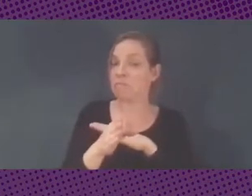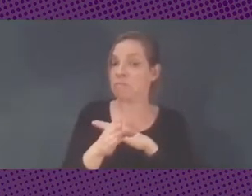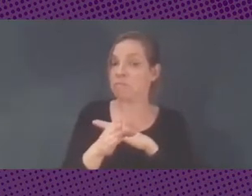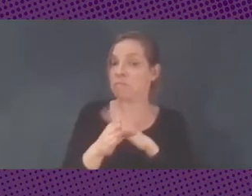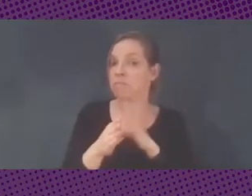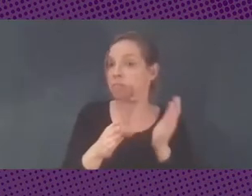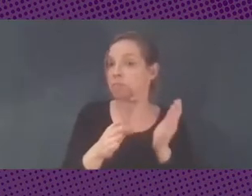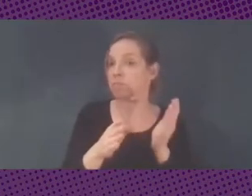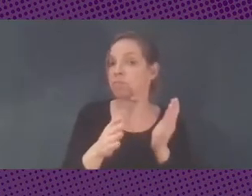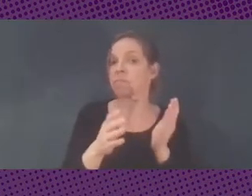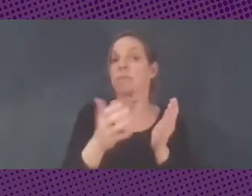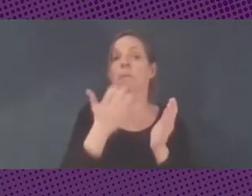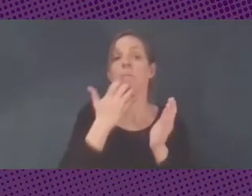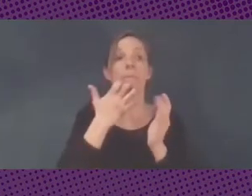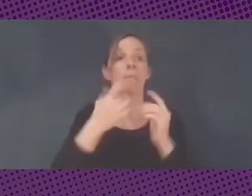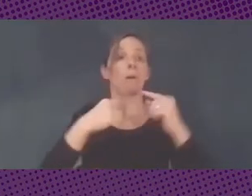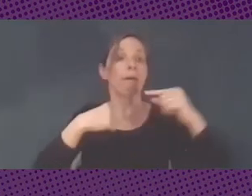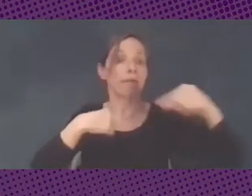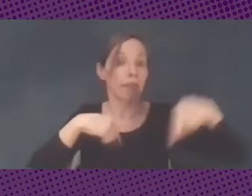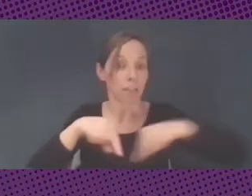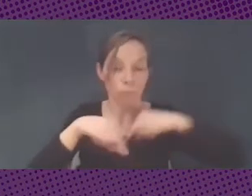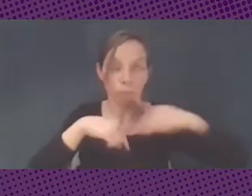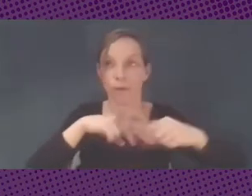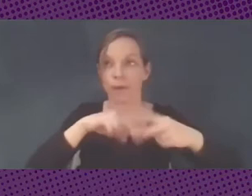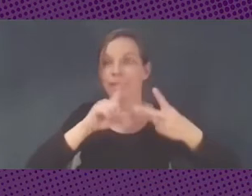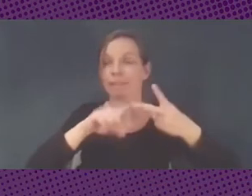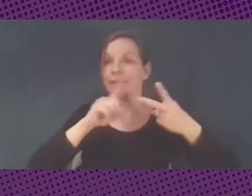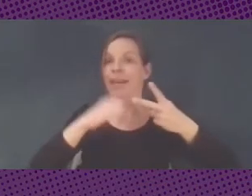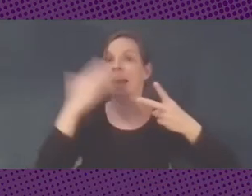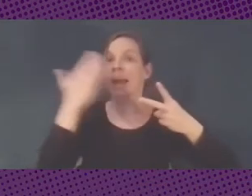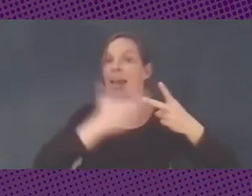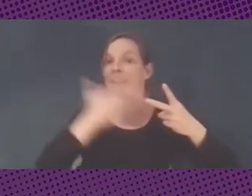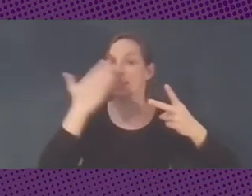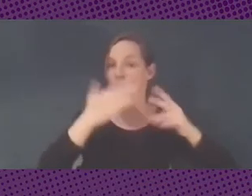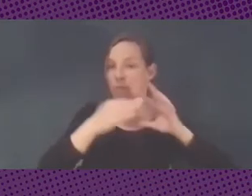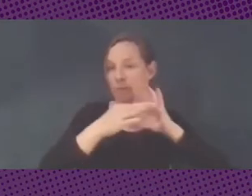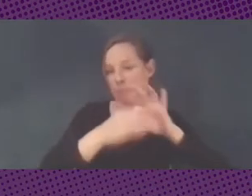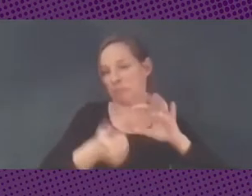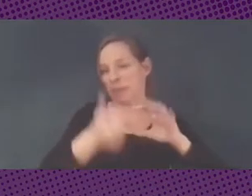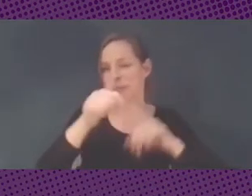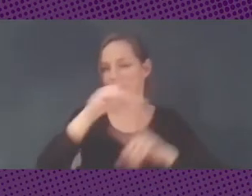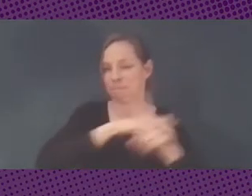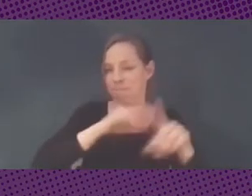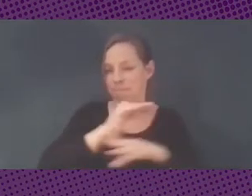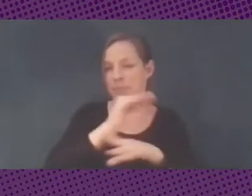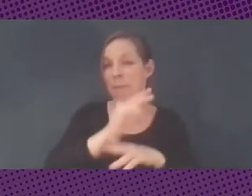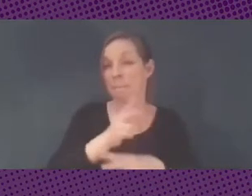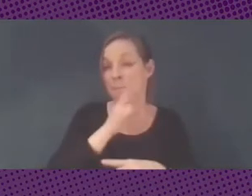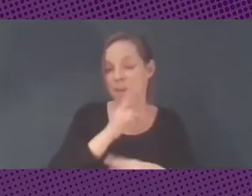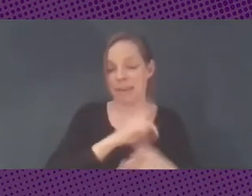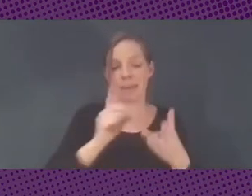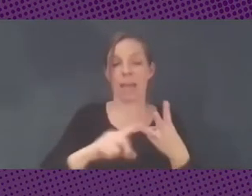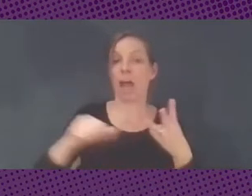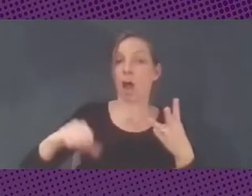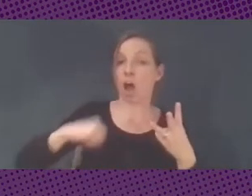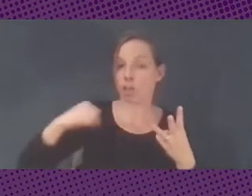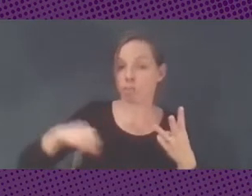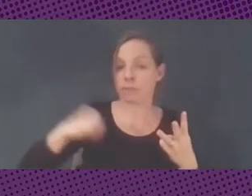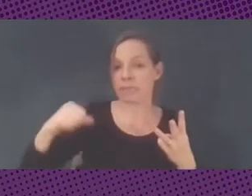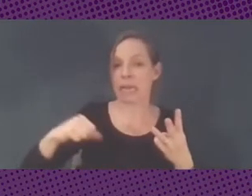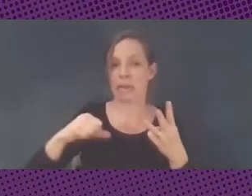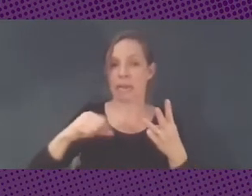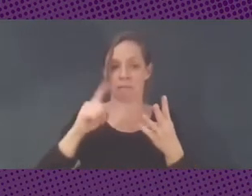schools. I'm referring to hospitals. I'm referring to a range of physical and social infrastructure that the state could